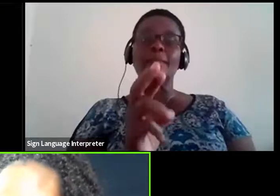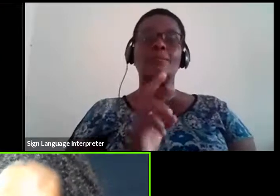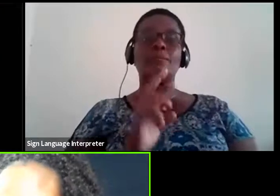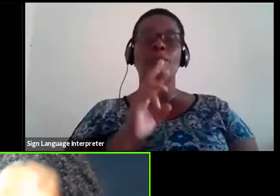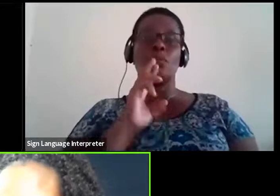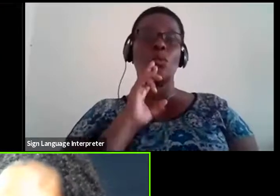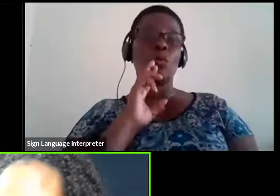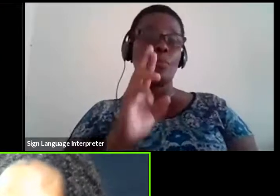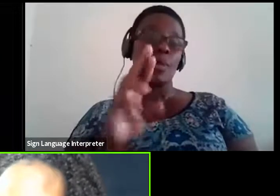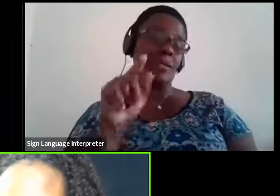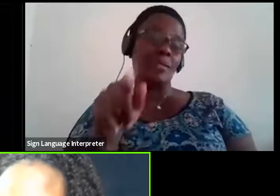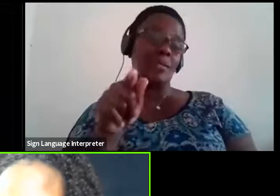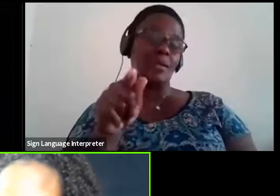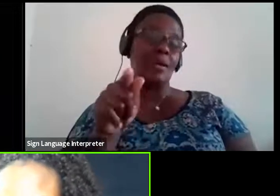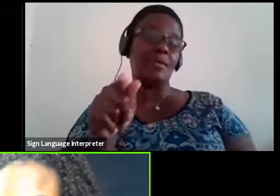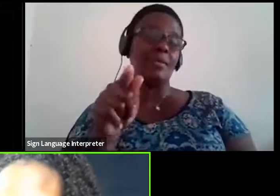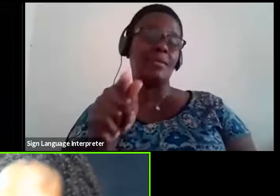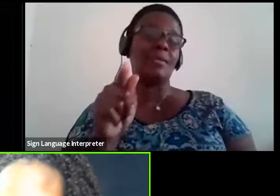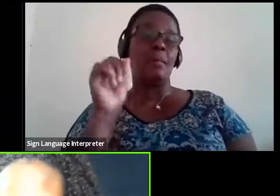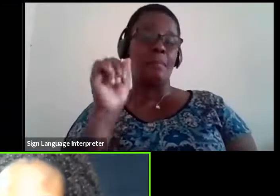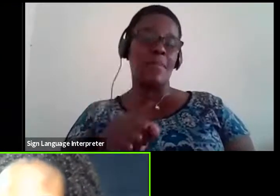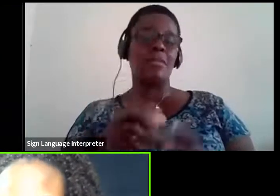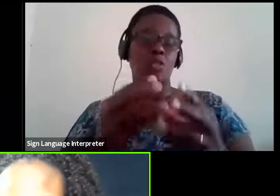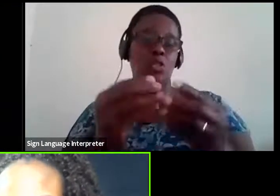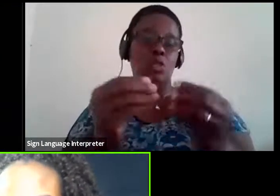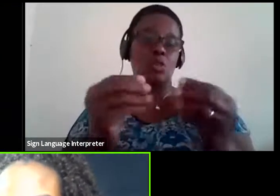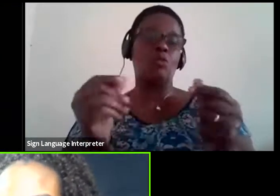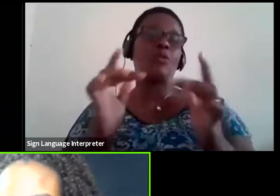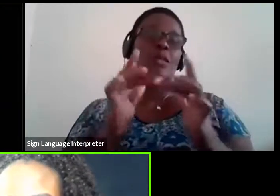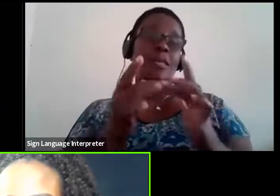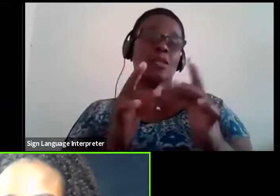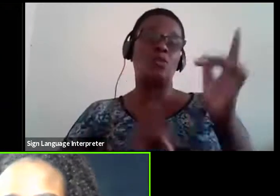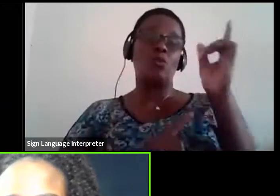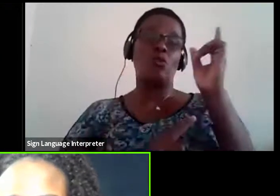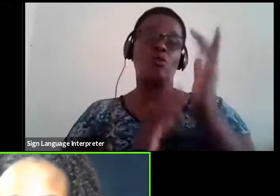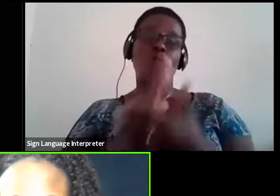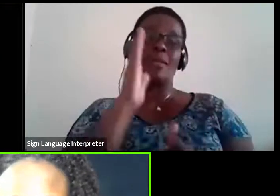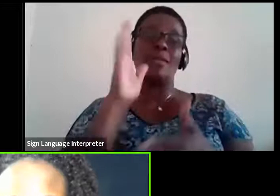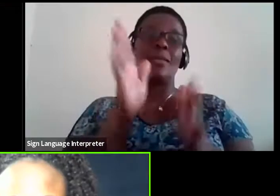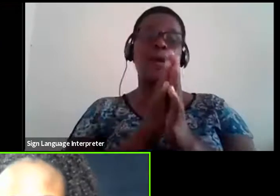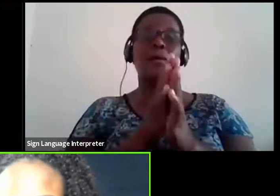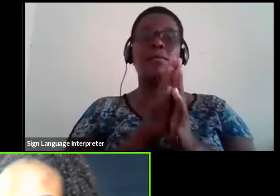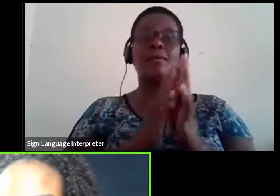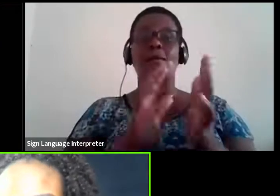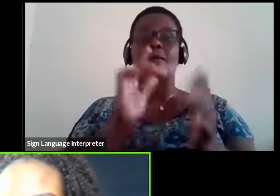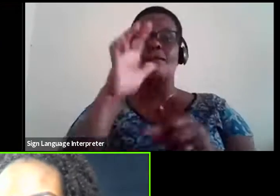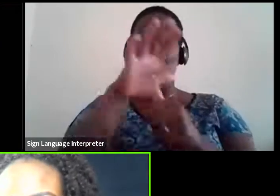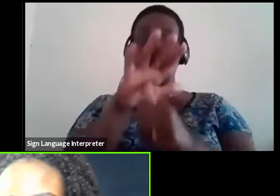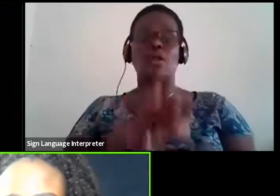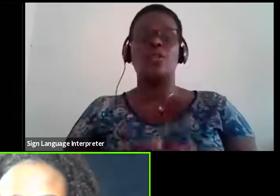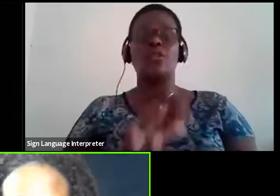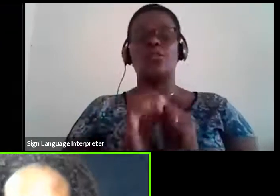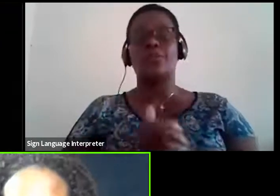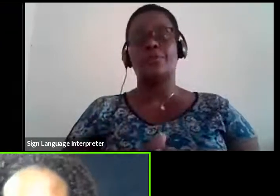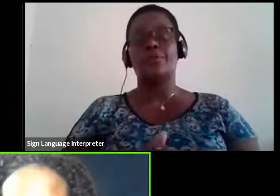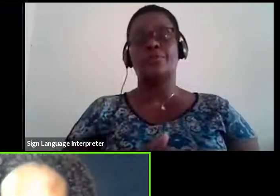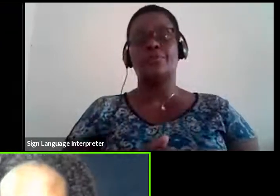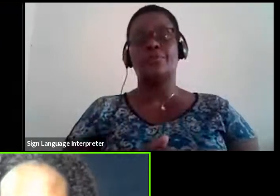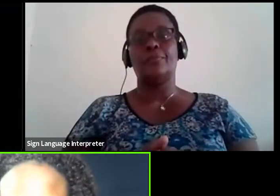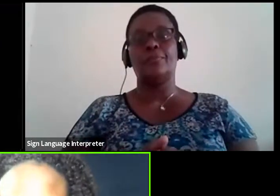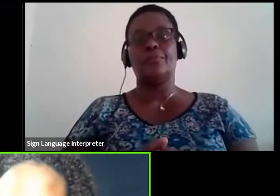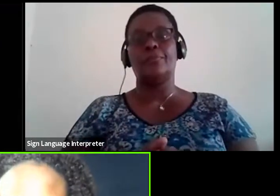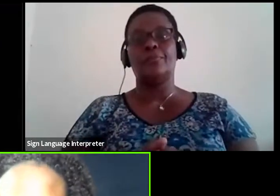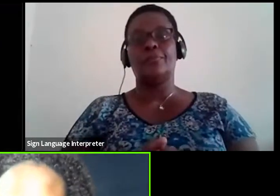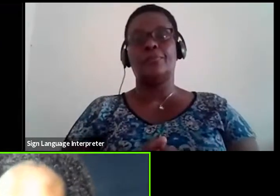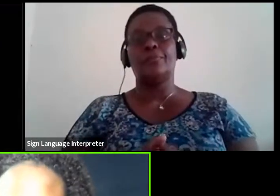redress for digital rights violations or digital security violations that one may be faced with. Of course, through